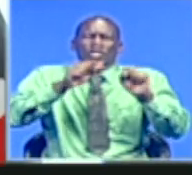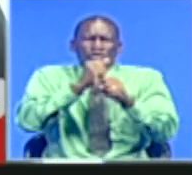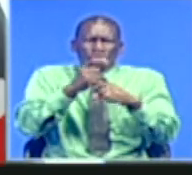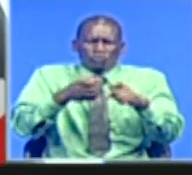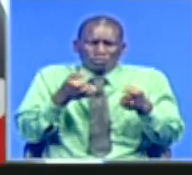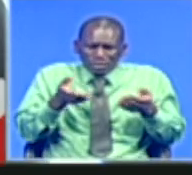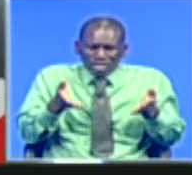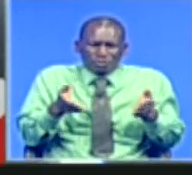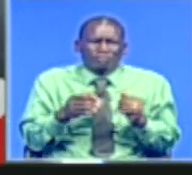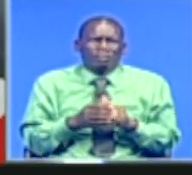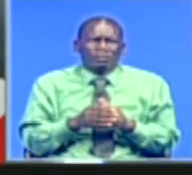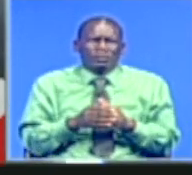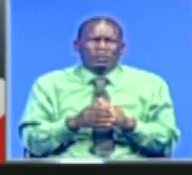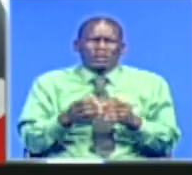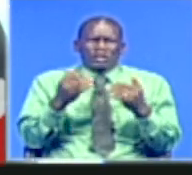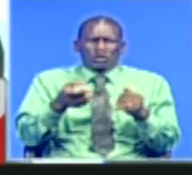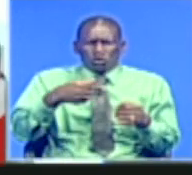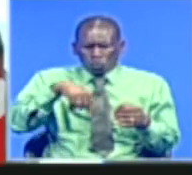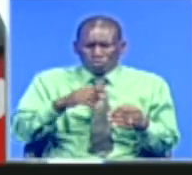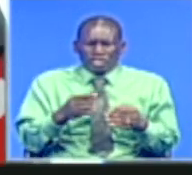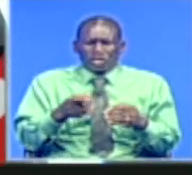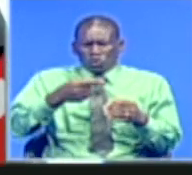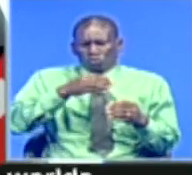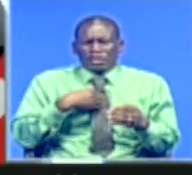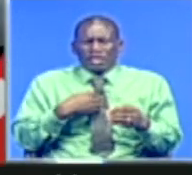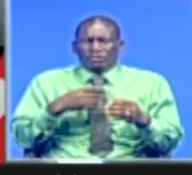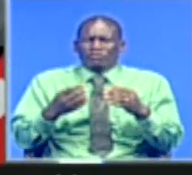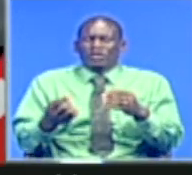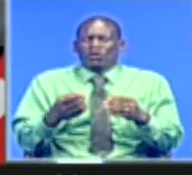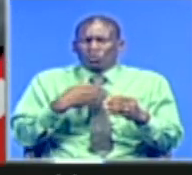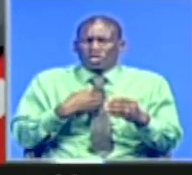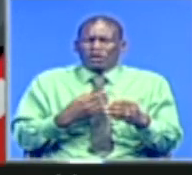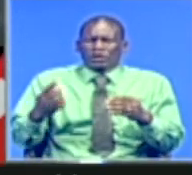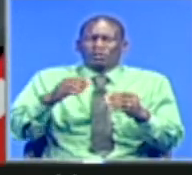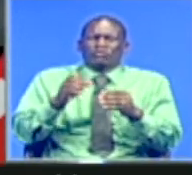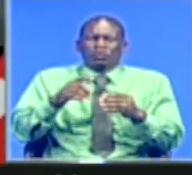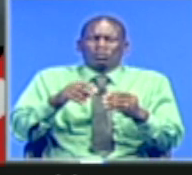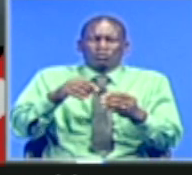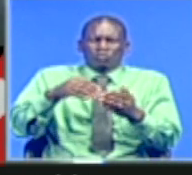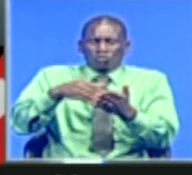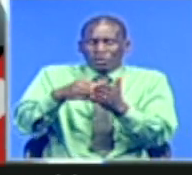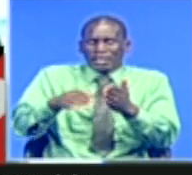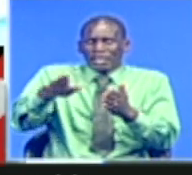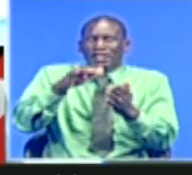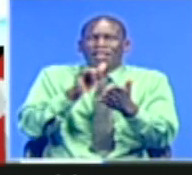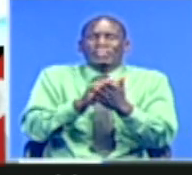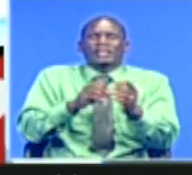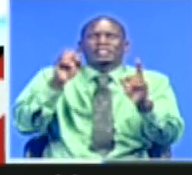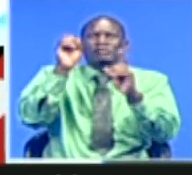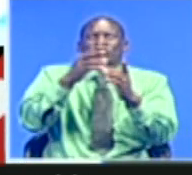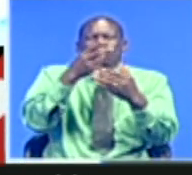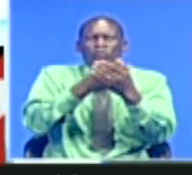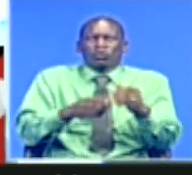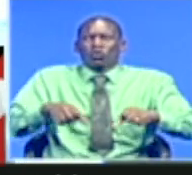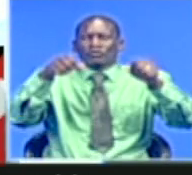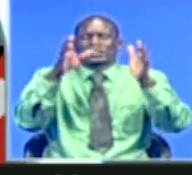question. We are coming from very, very far. And that is why the trips and the exposure for both the players and the officials are